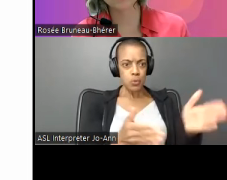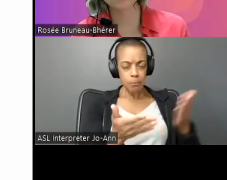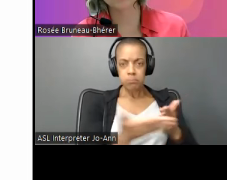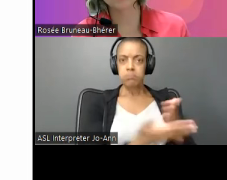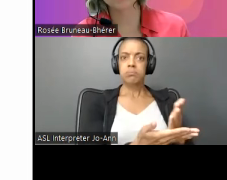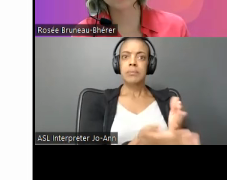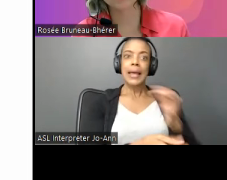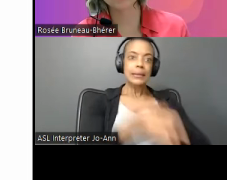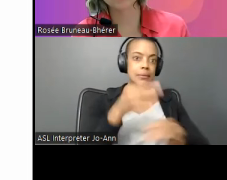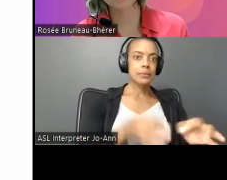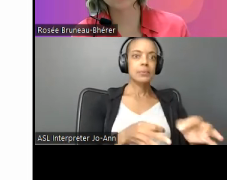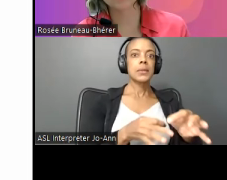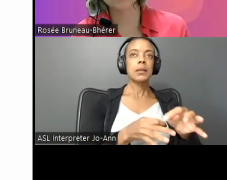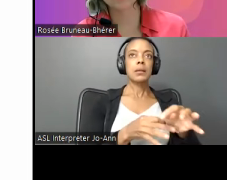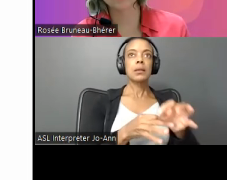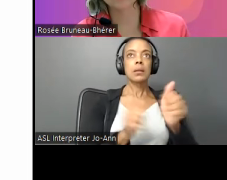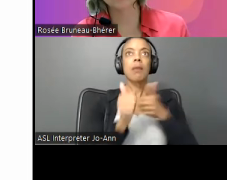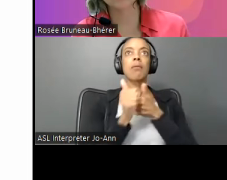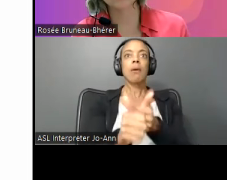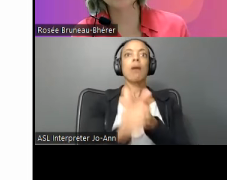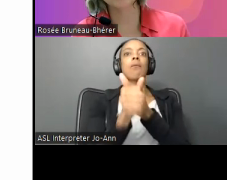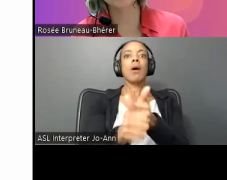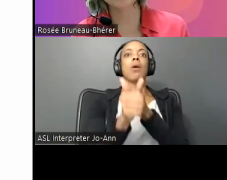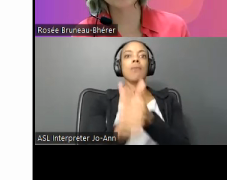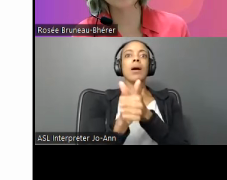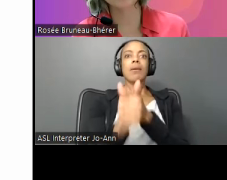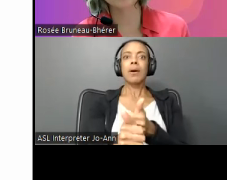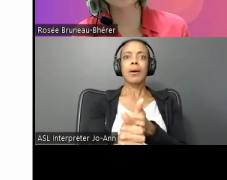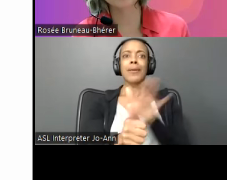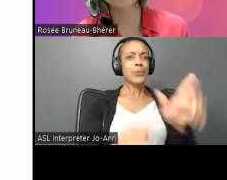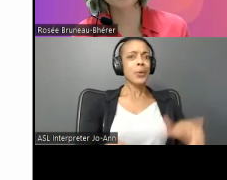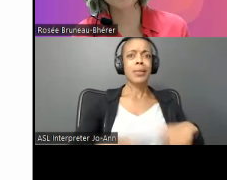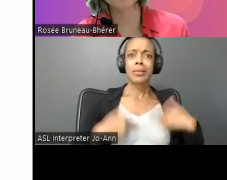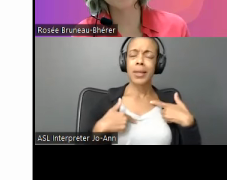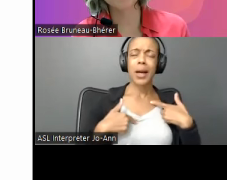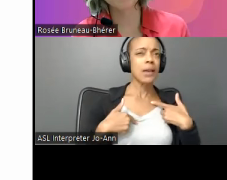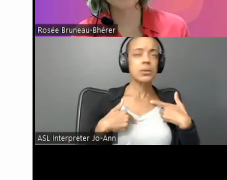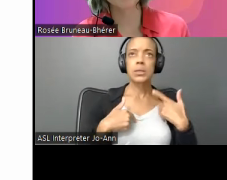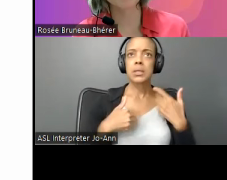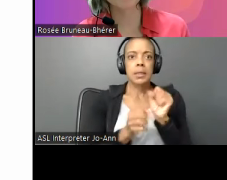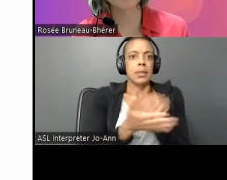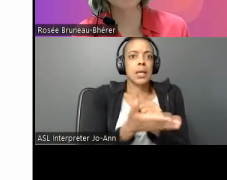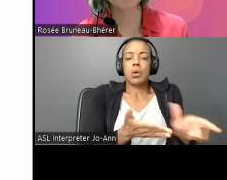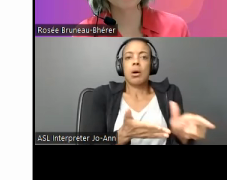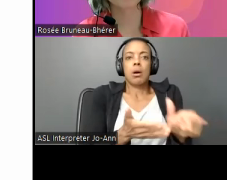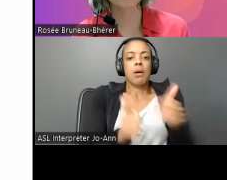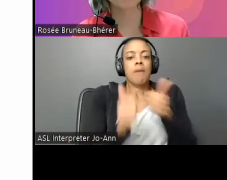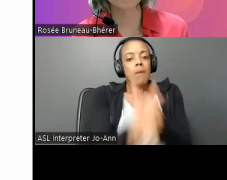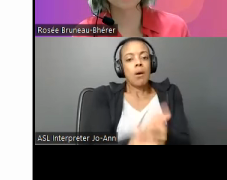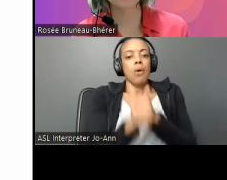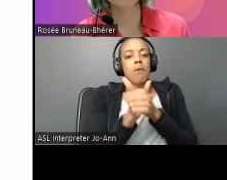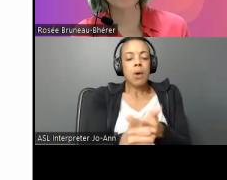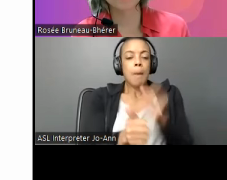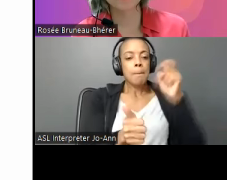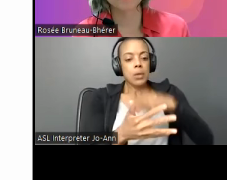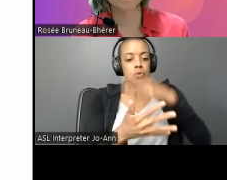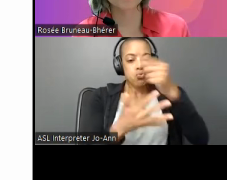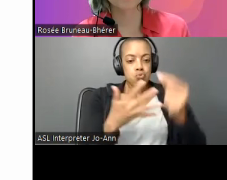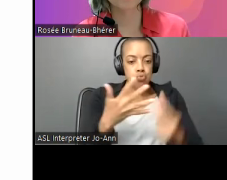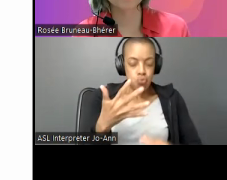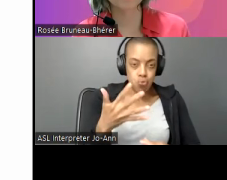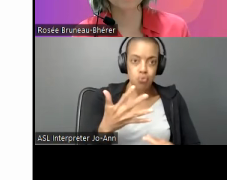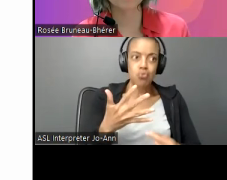because that's been too much a part of their lives. And even if today they seem to be oppositional, the reality is,